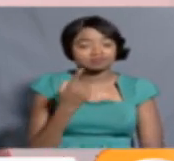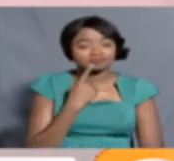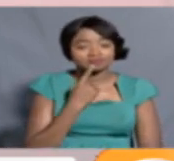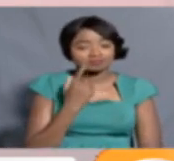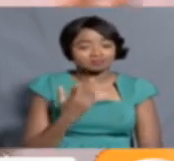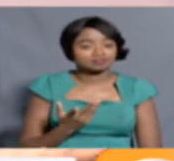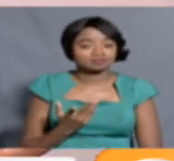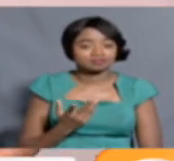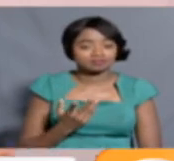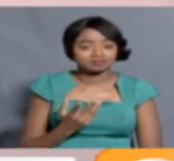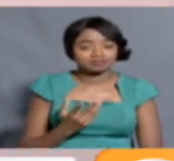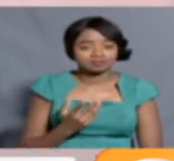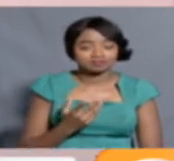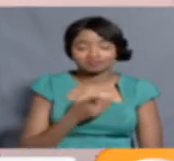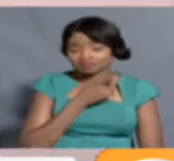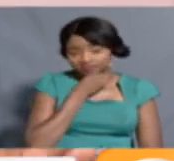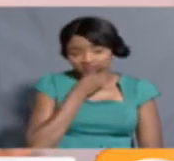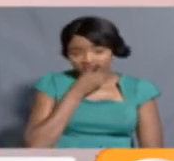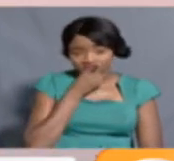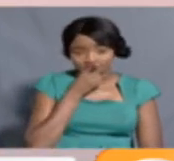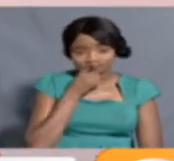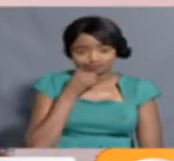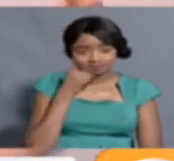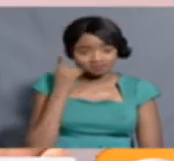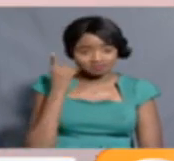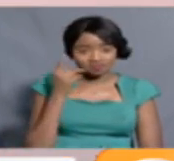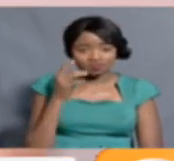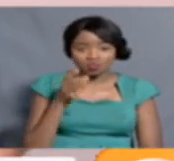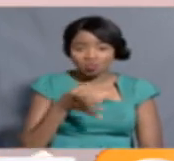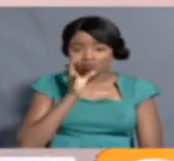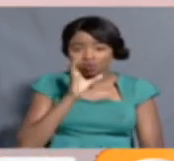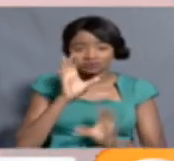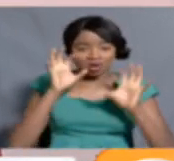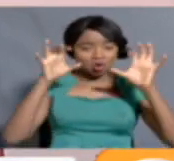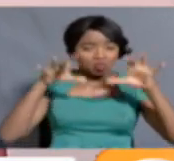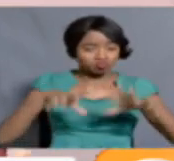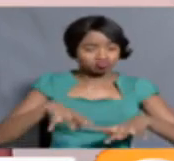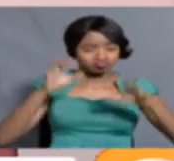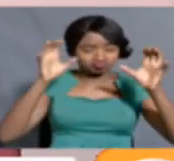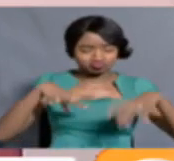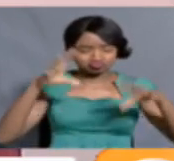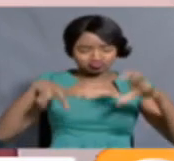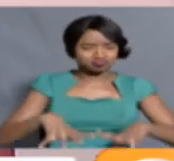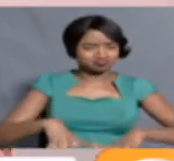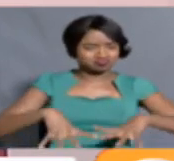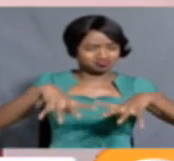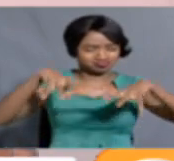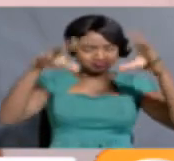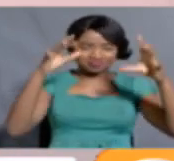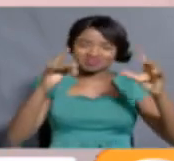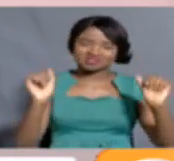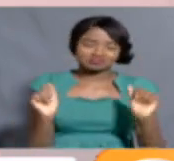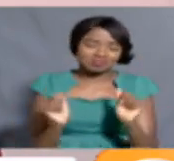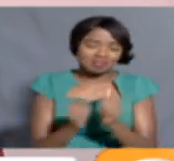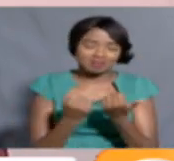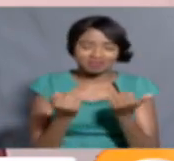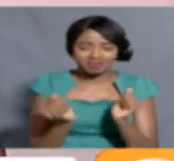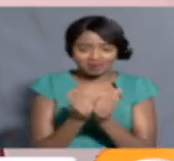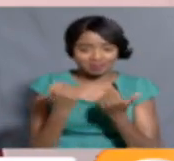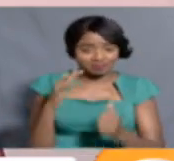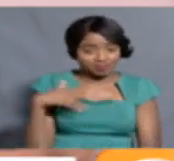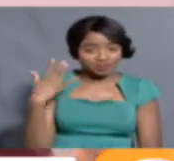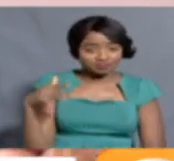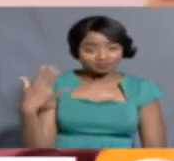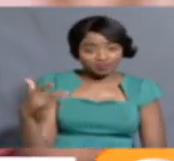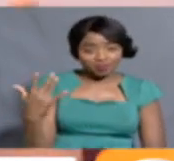that droughts, floods, all these extreme weather things will always happen. They've been made worse by climate change, but they will always